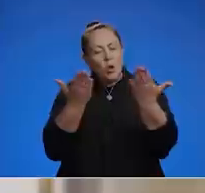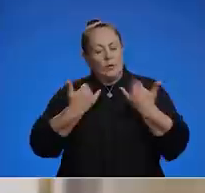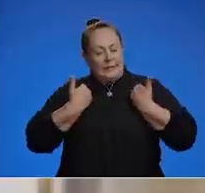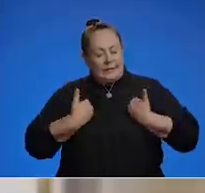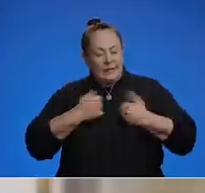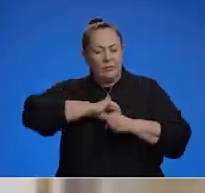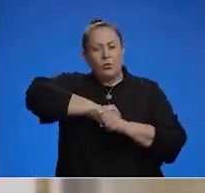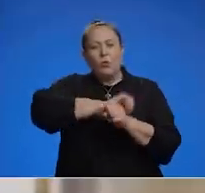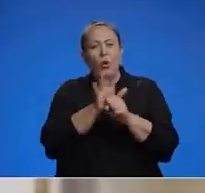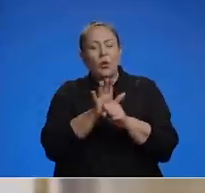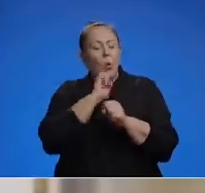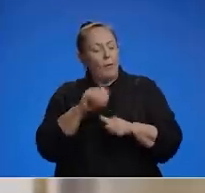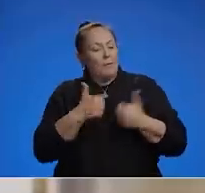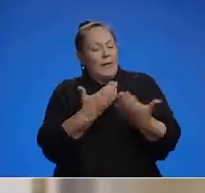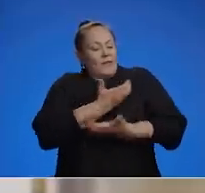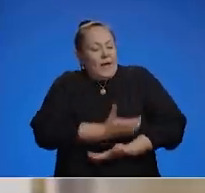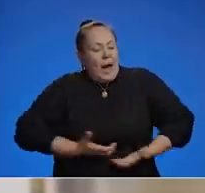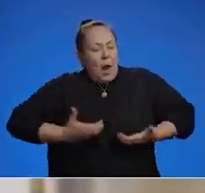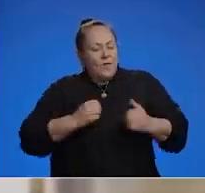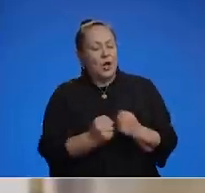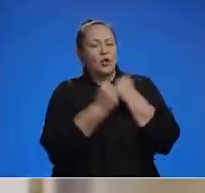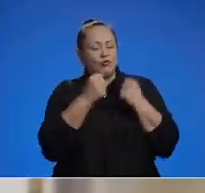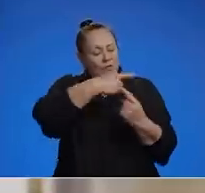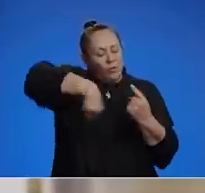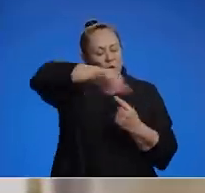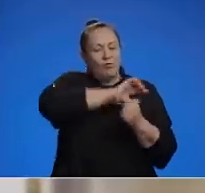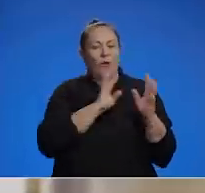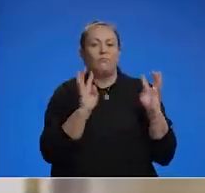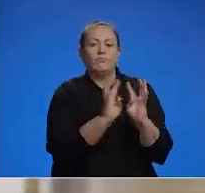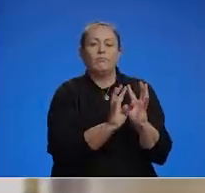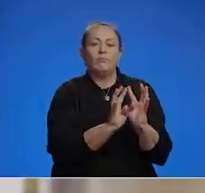with COVID-19, will receive comfort and strength from those around them.